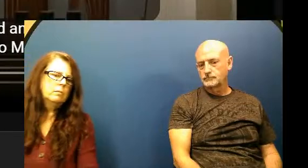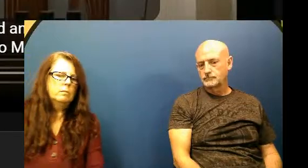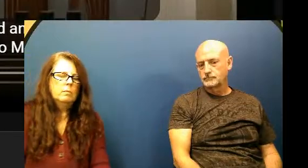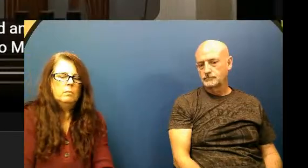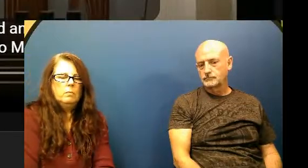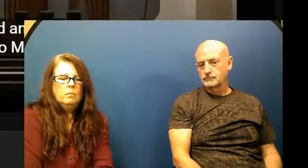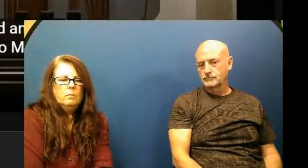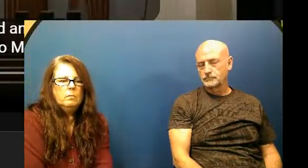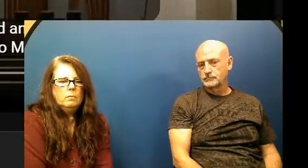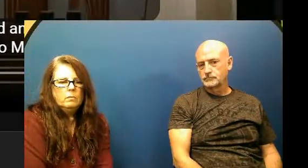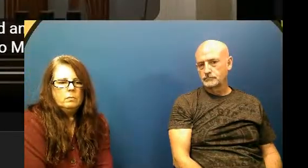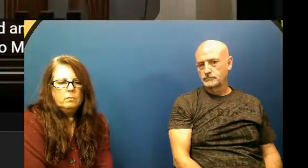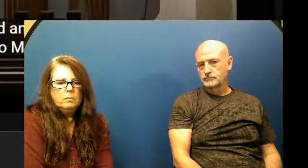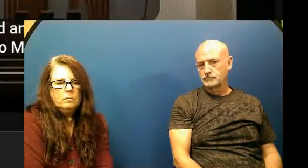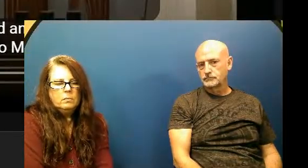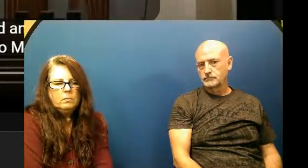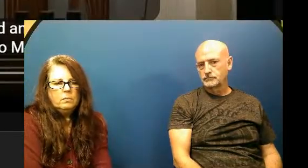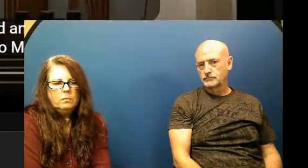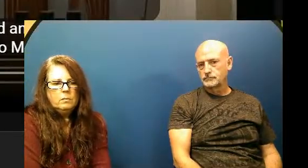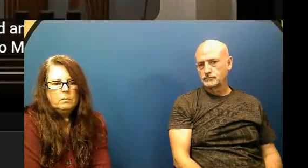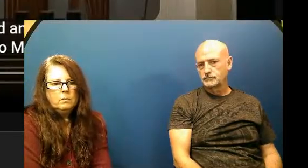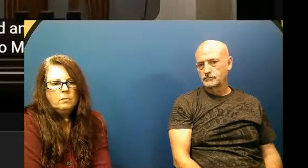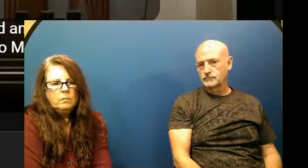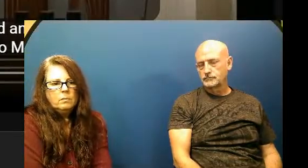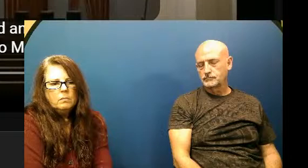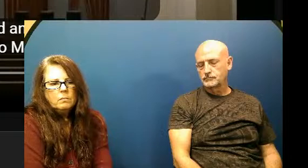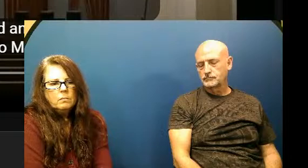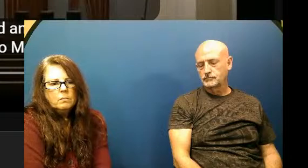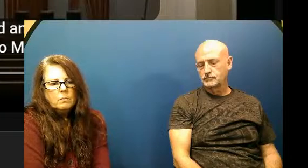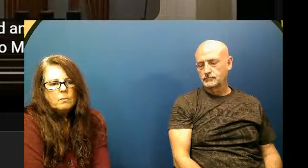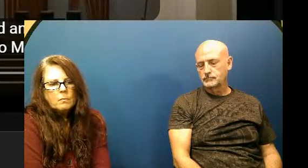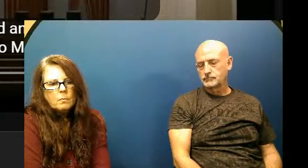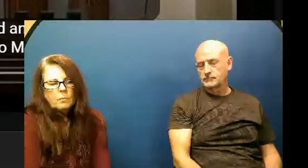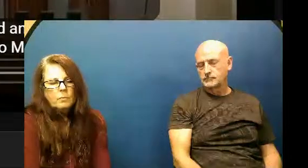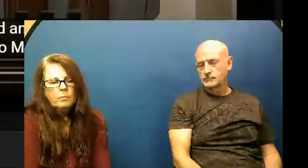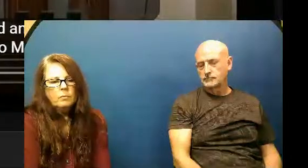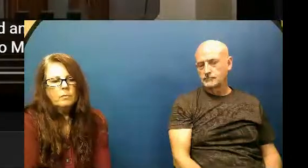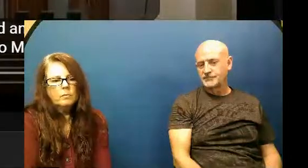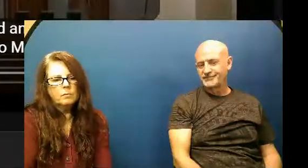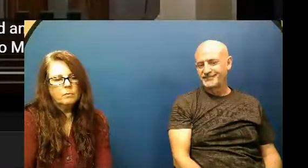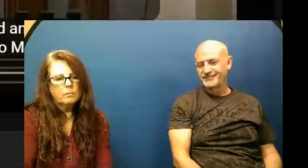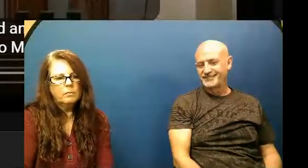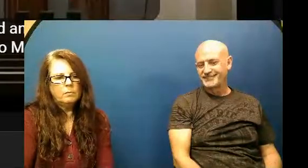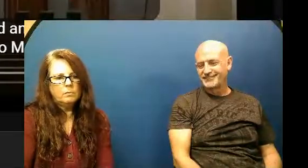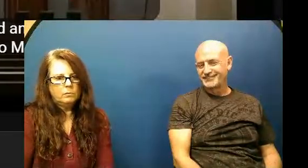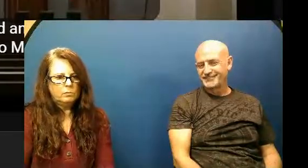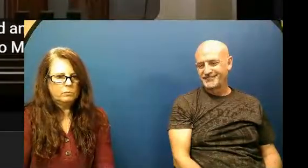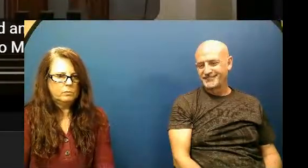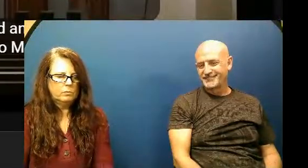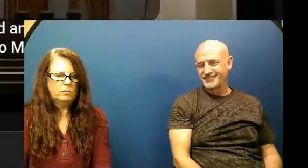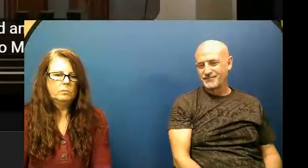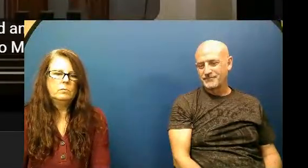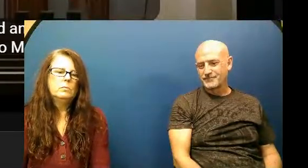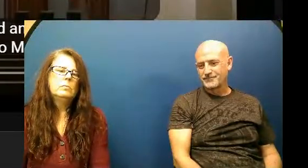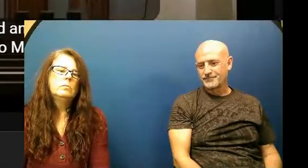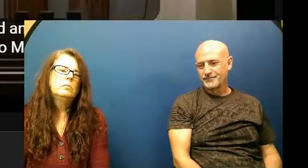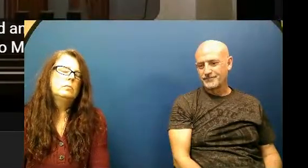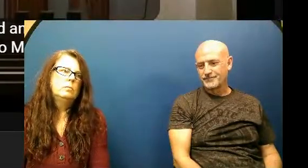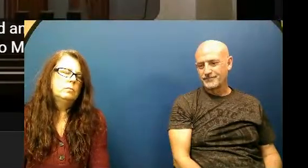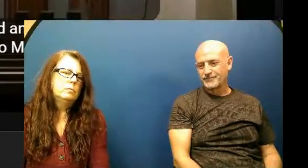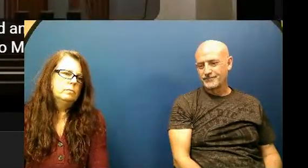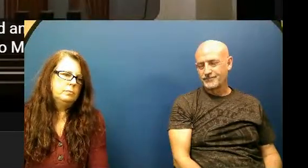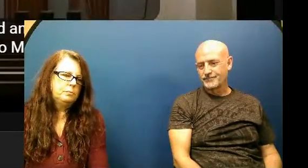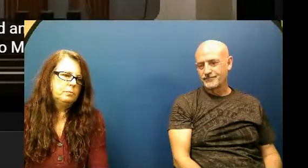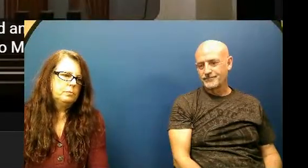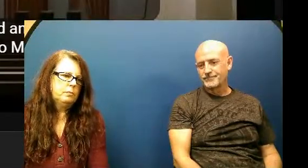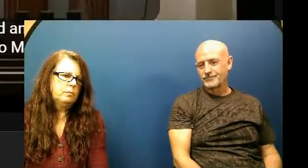to run out of time, because we're going to need to figure out what intermediate scrutiny means. But I'm not sure it means what you do, which is I